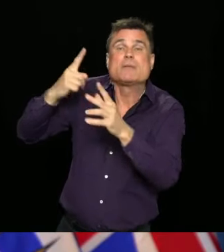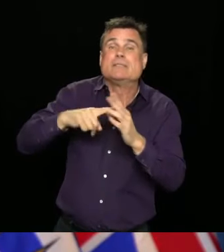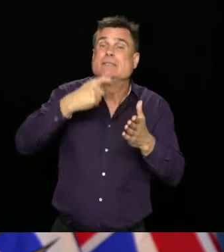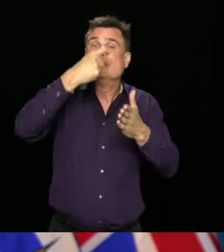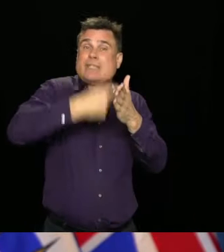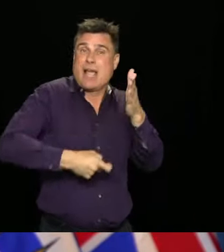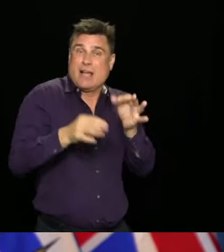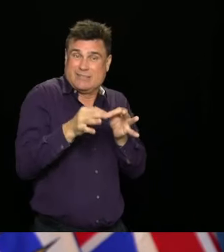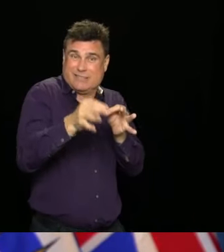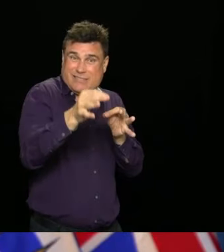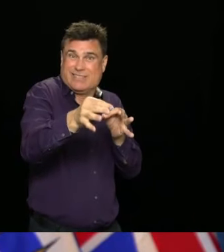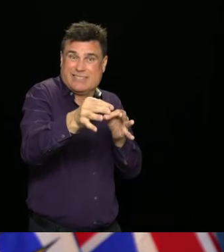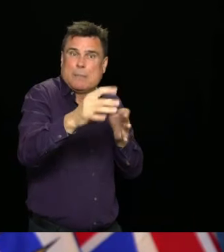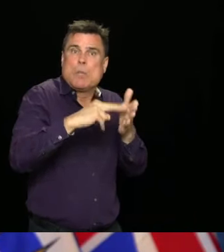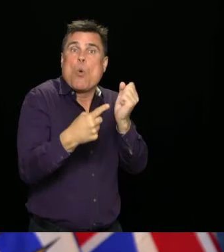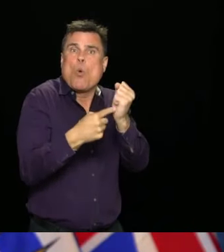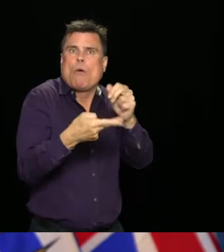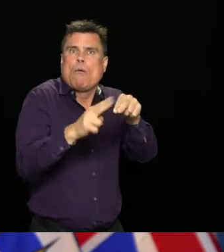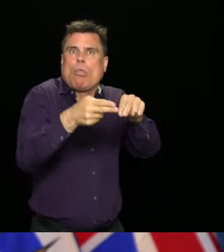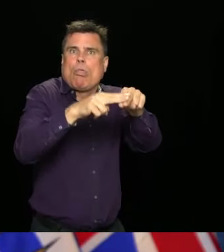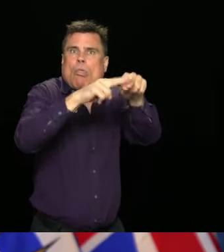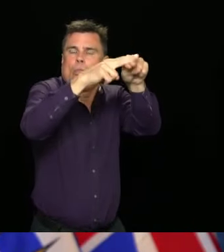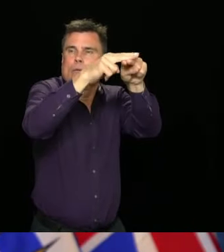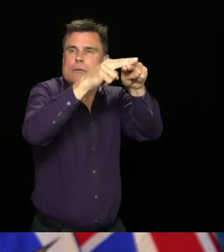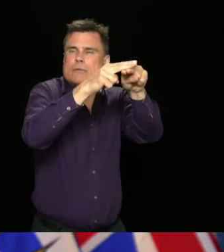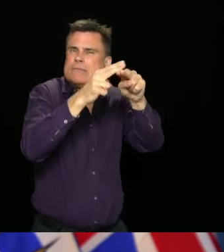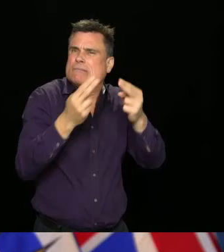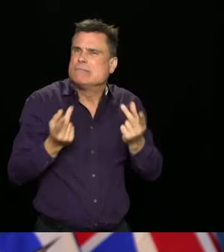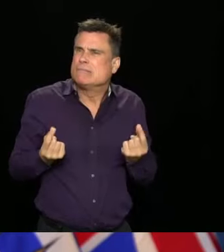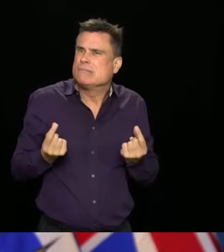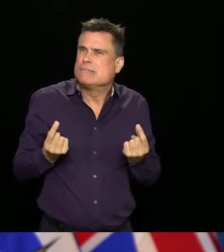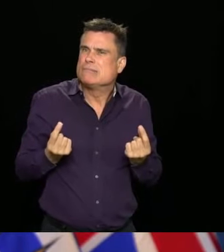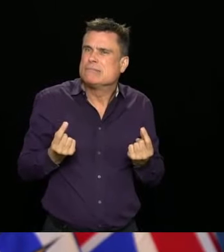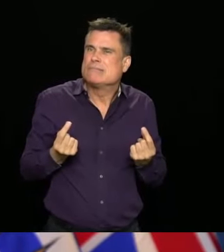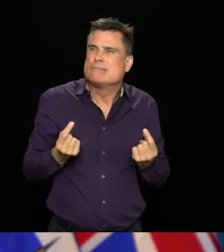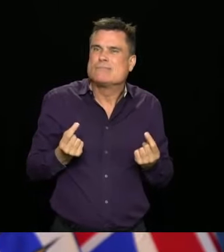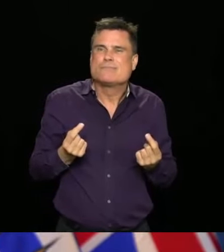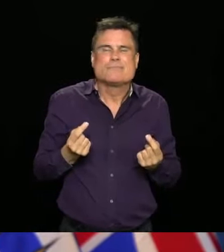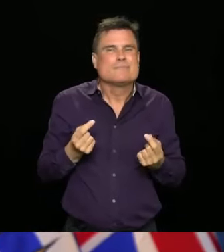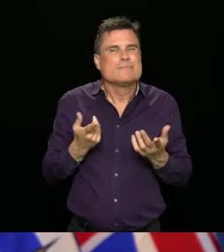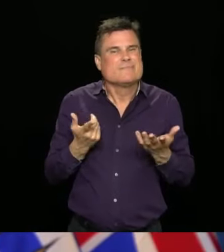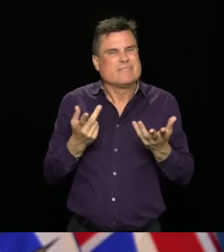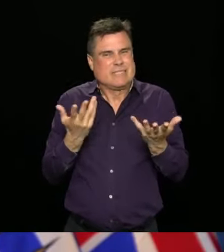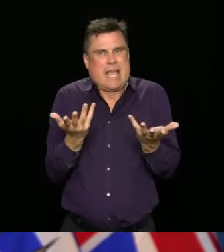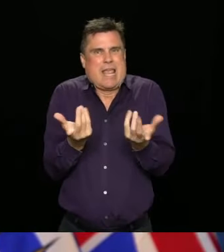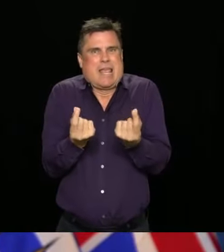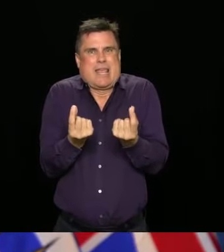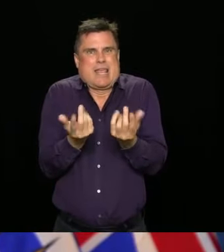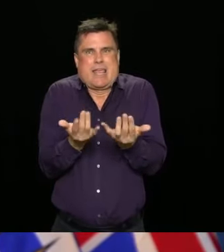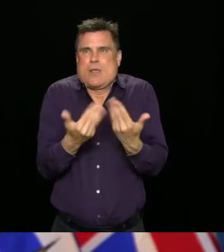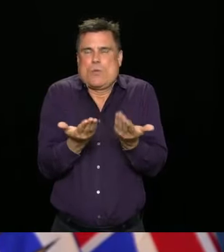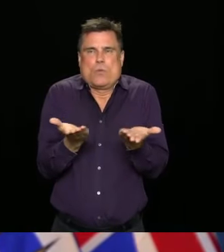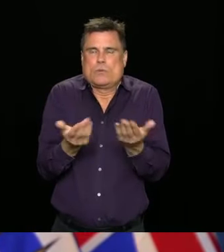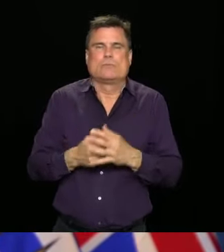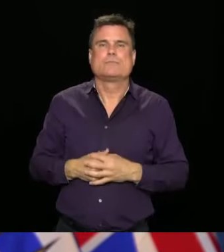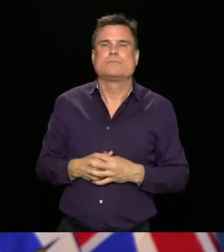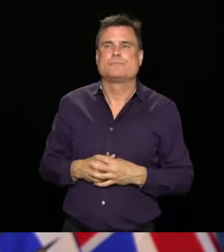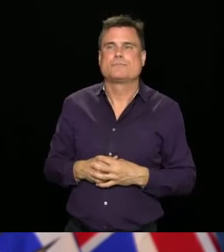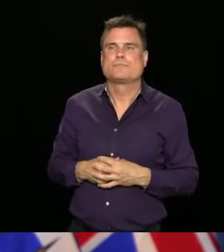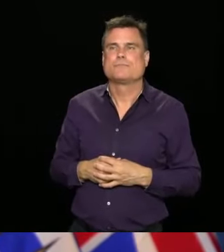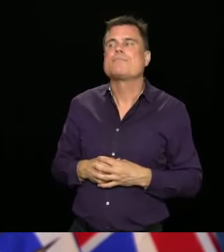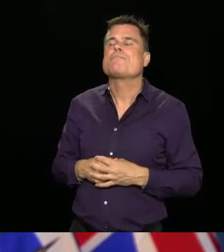but it still is due at some point, and they're not sure how they're going to pay it? Well, in fact, I've been having exactly those conversations